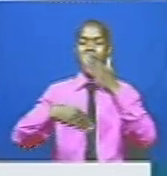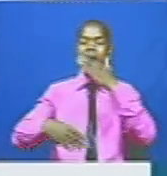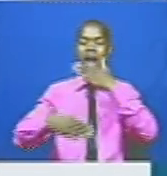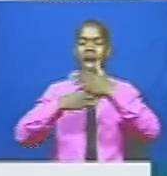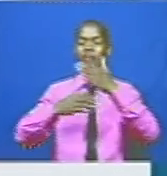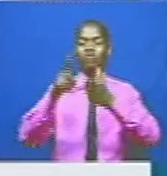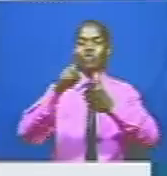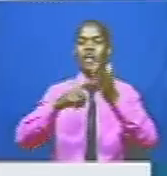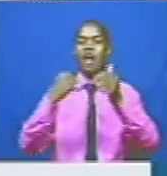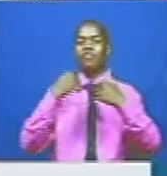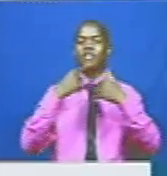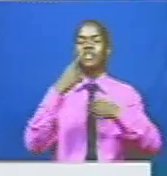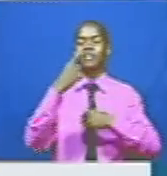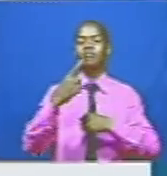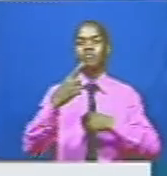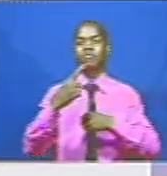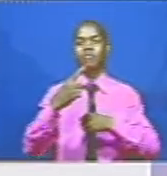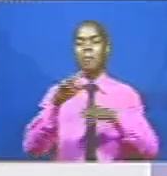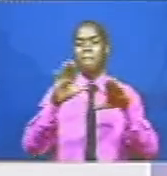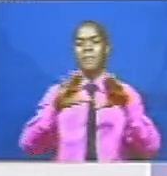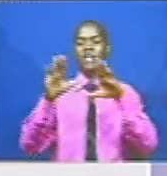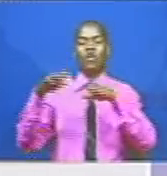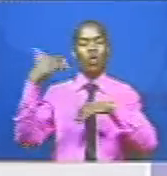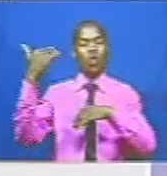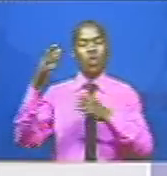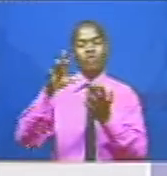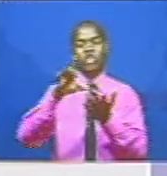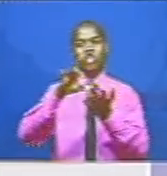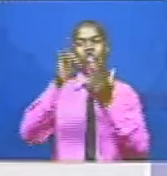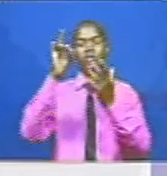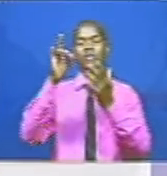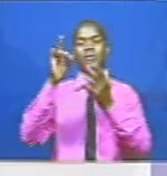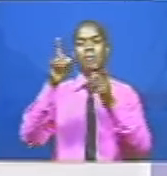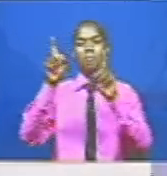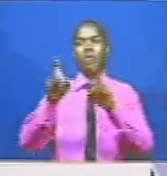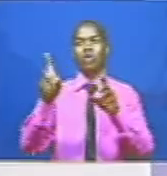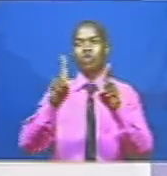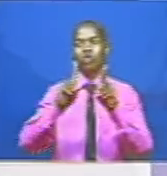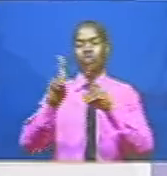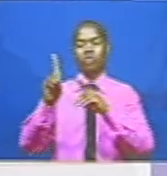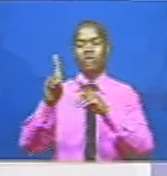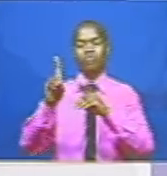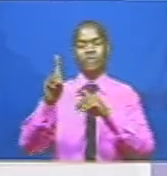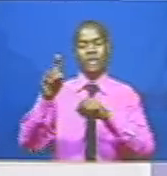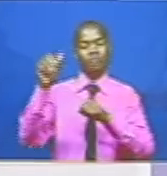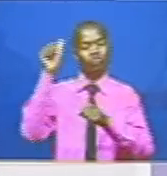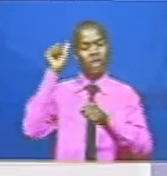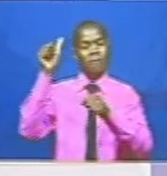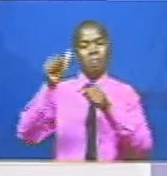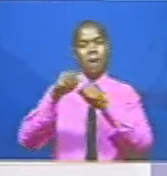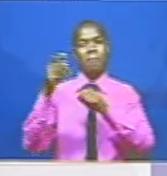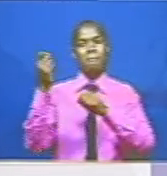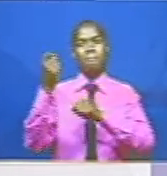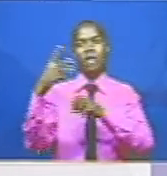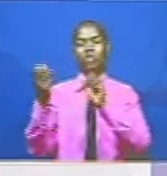is the key, as you know, because we need to do a lot of marketing. Because, like, I remember in December we had so many clients